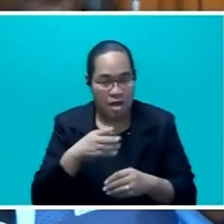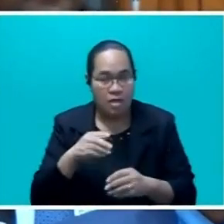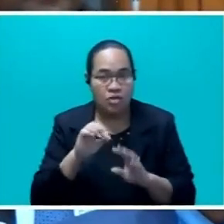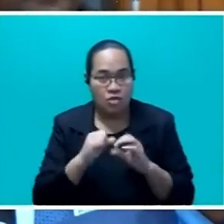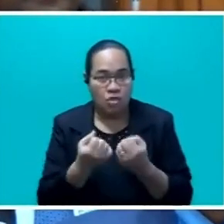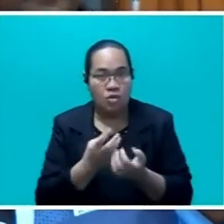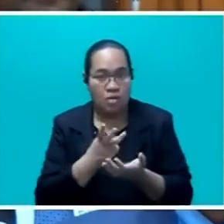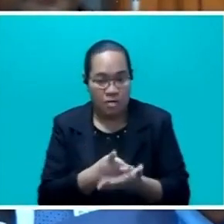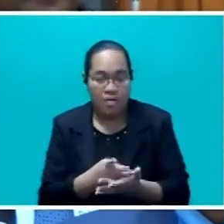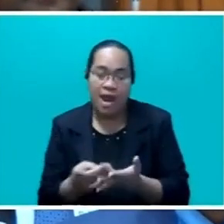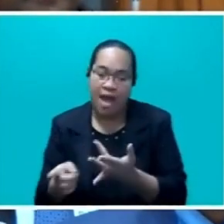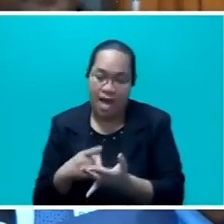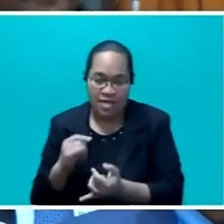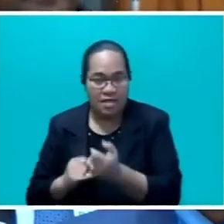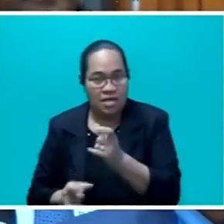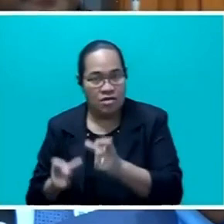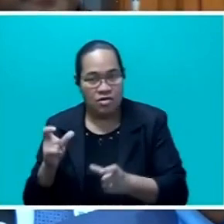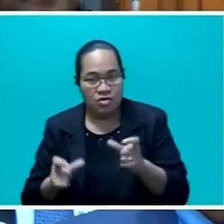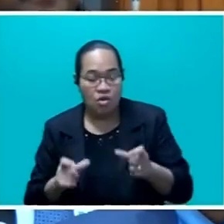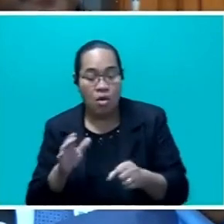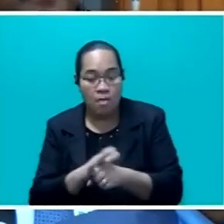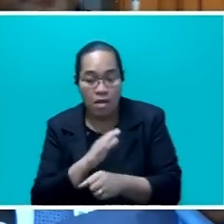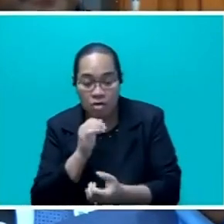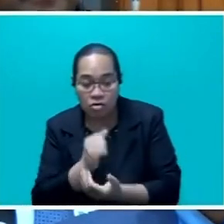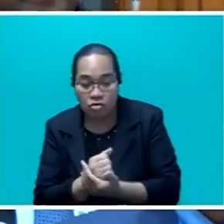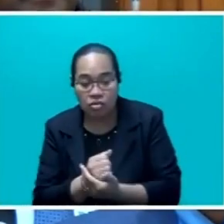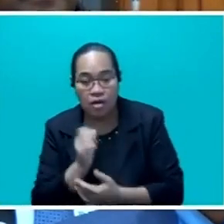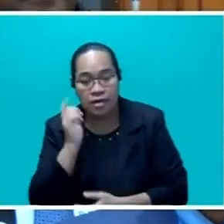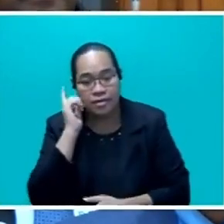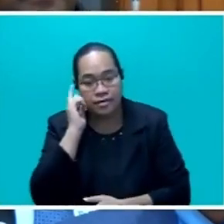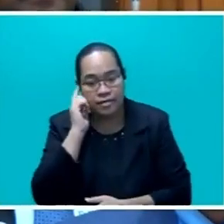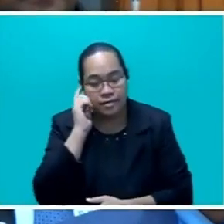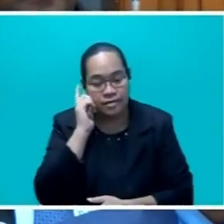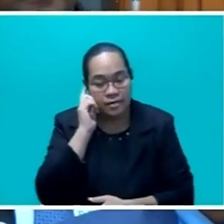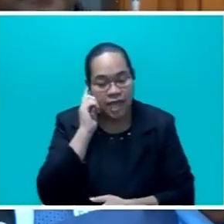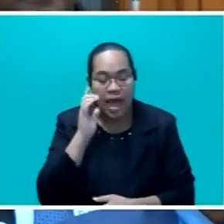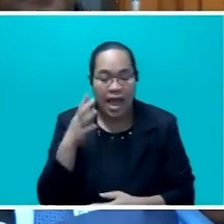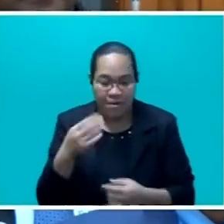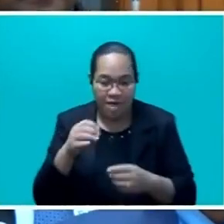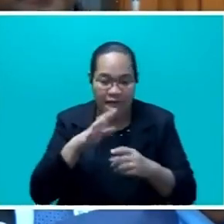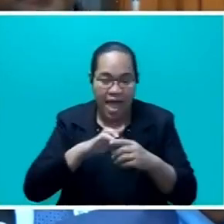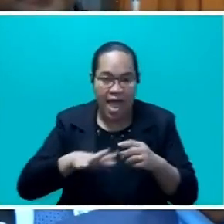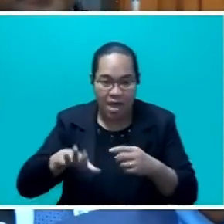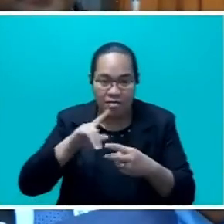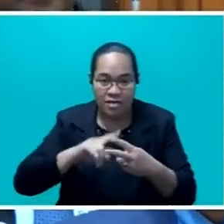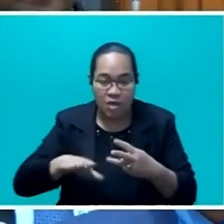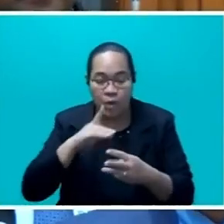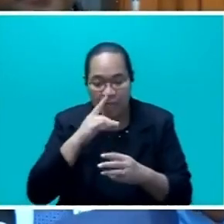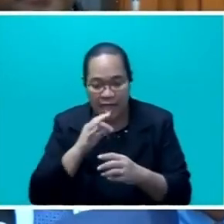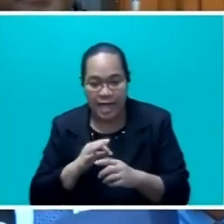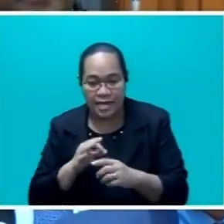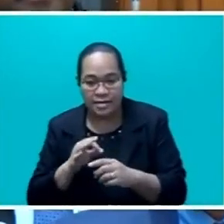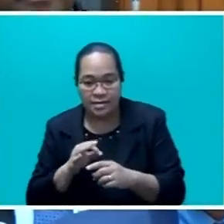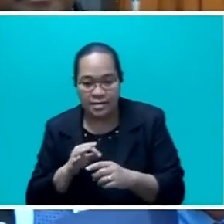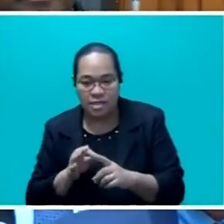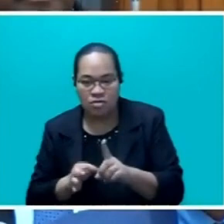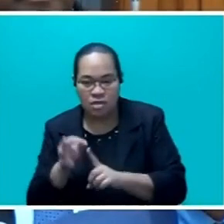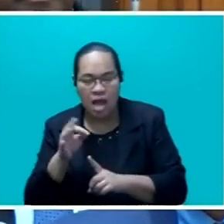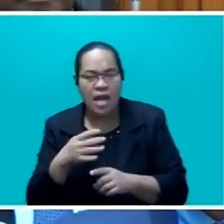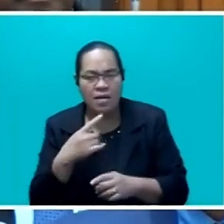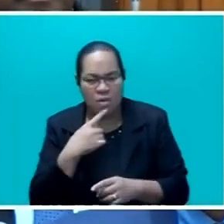plus other stakeholders to see on the in areas where we can increase. There's only 14%